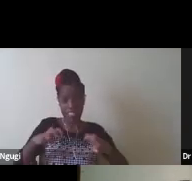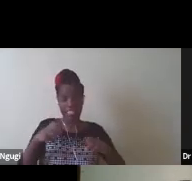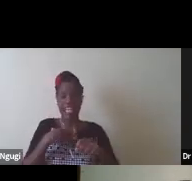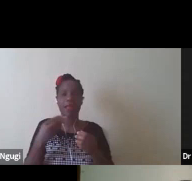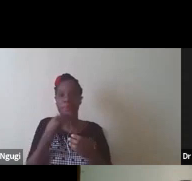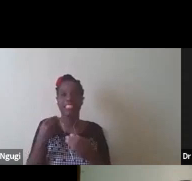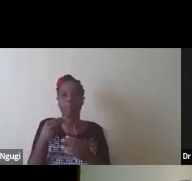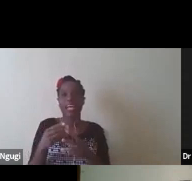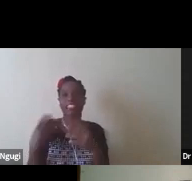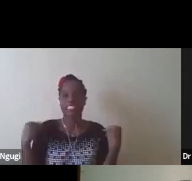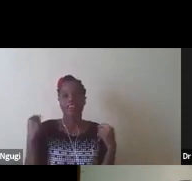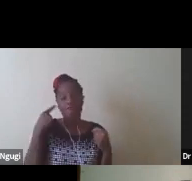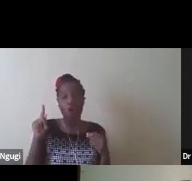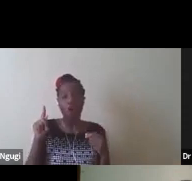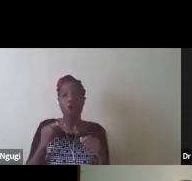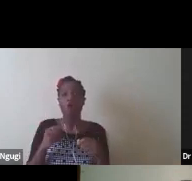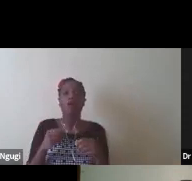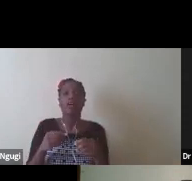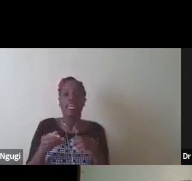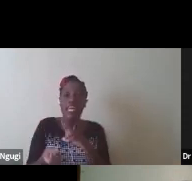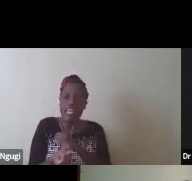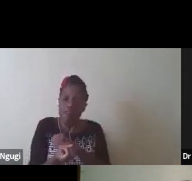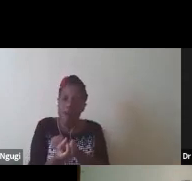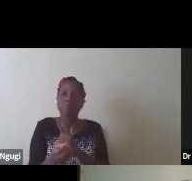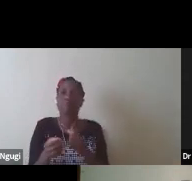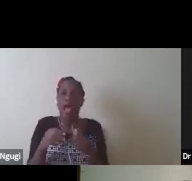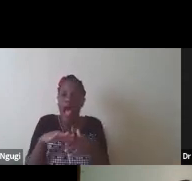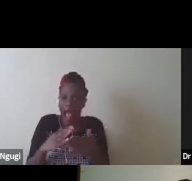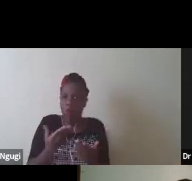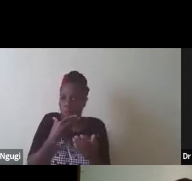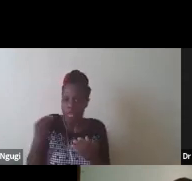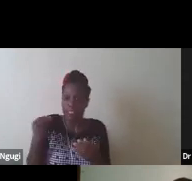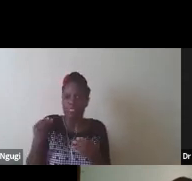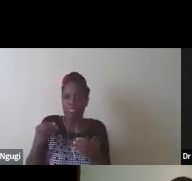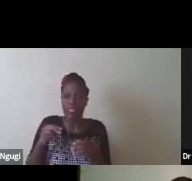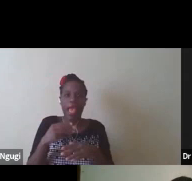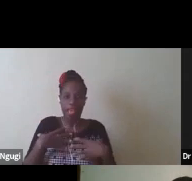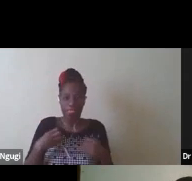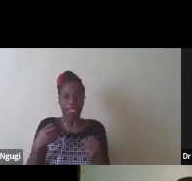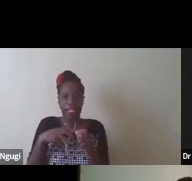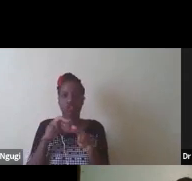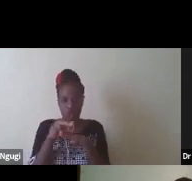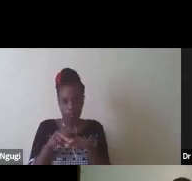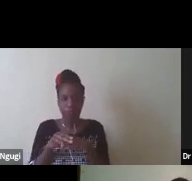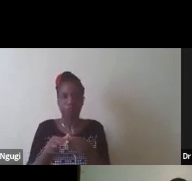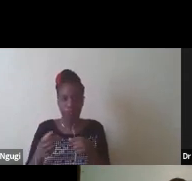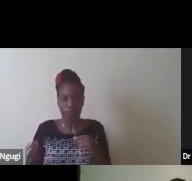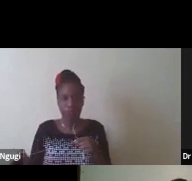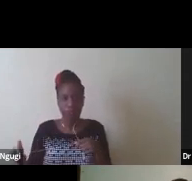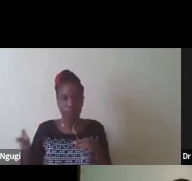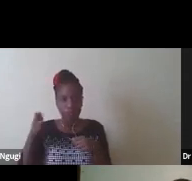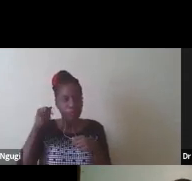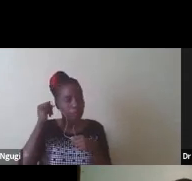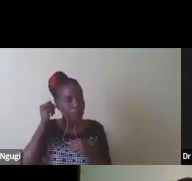inform health policies and services development for a healthy nation. Now, how this is going to work, like all the